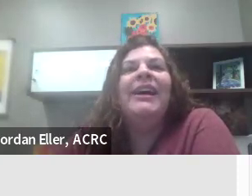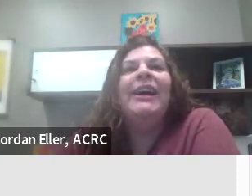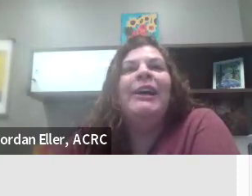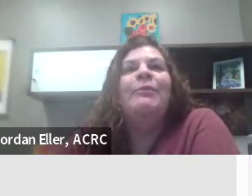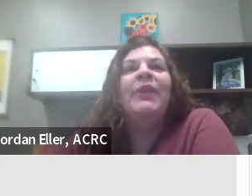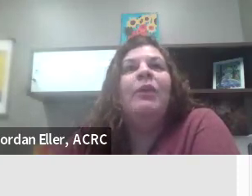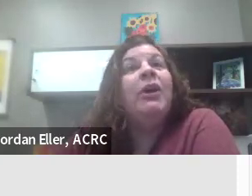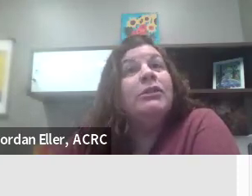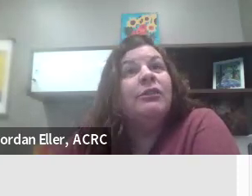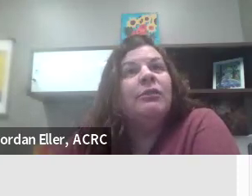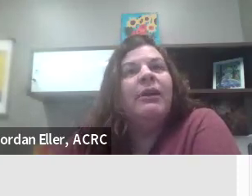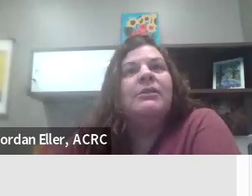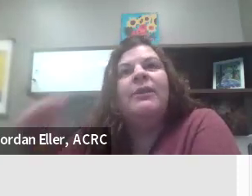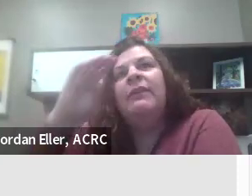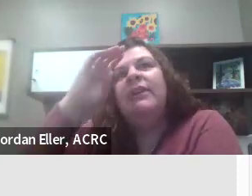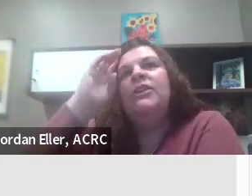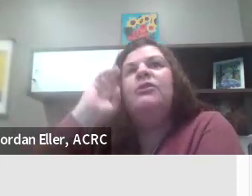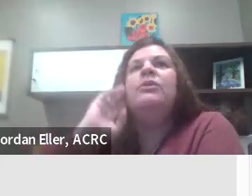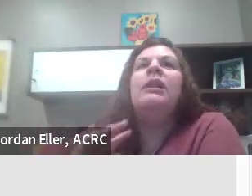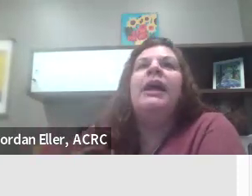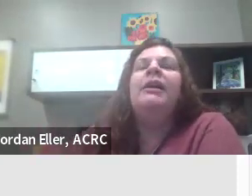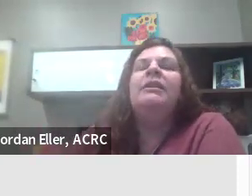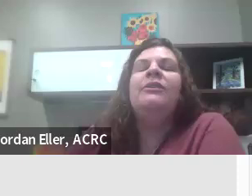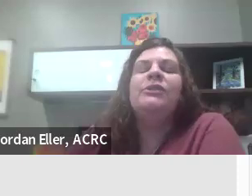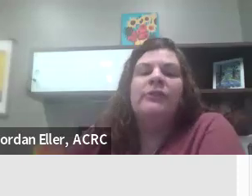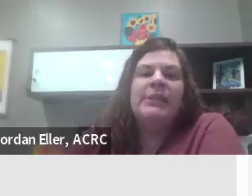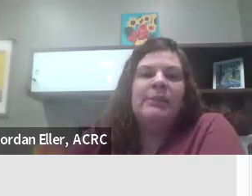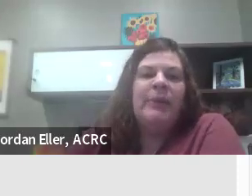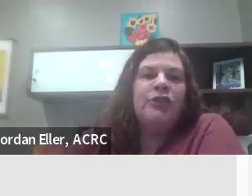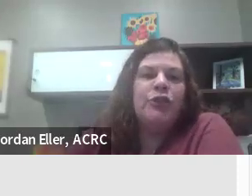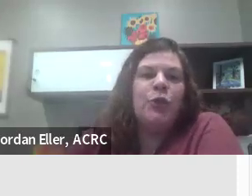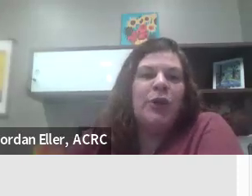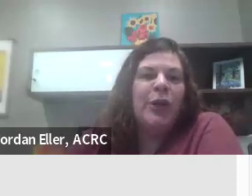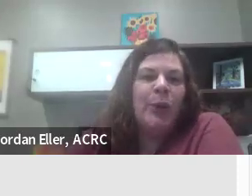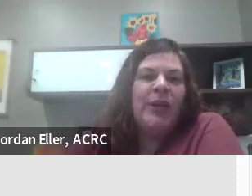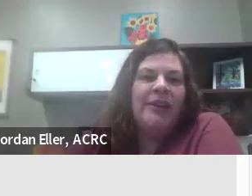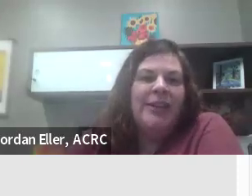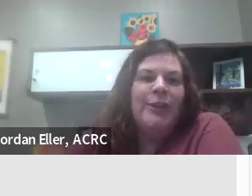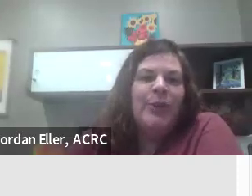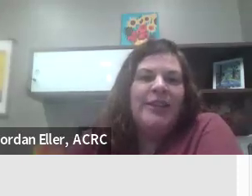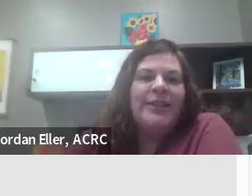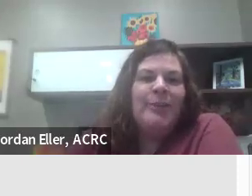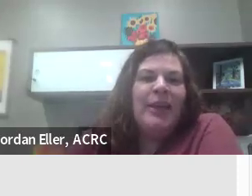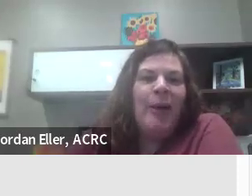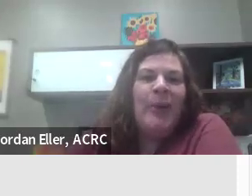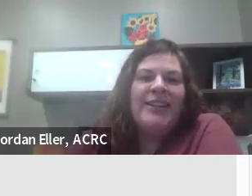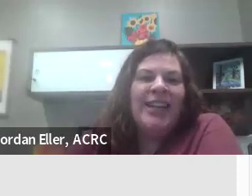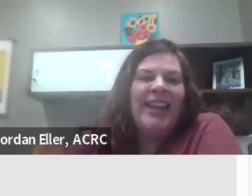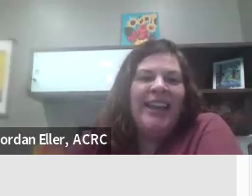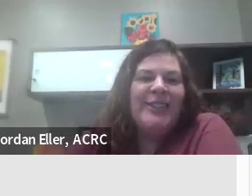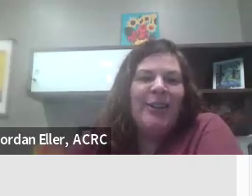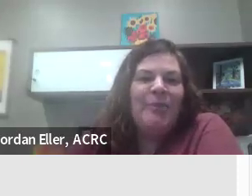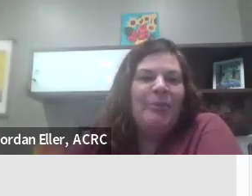week. And we also have a new legal services manager, Jordan Cody. So he's going to be